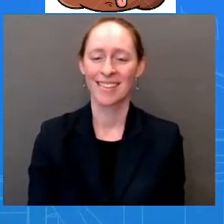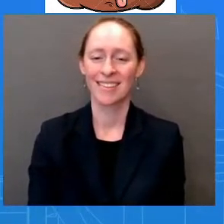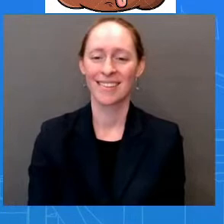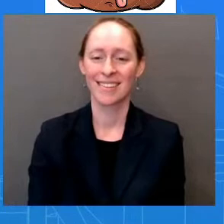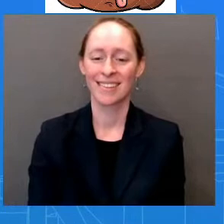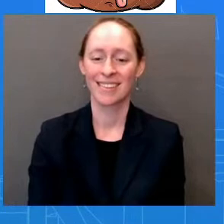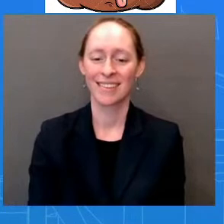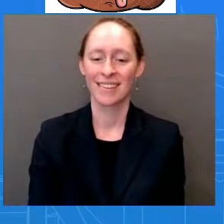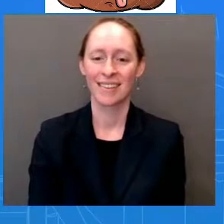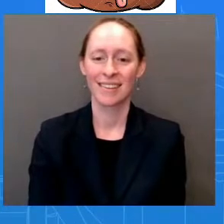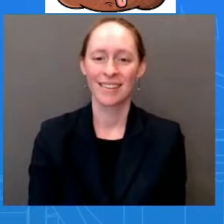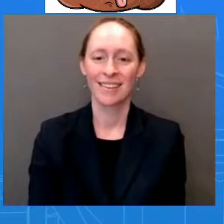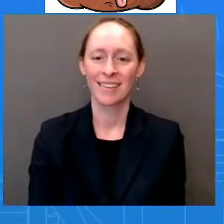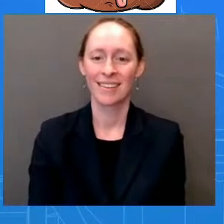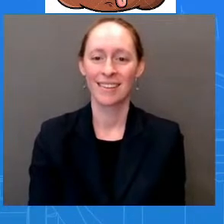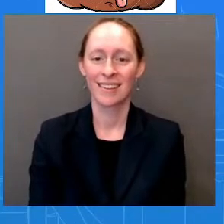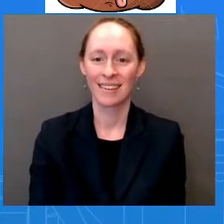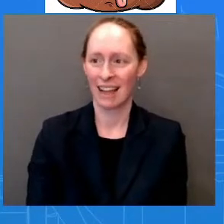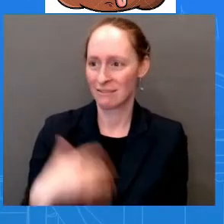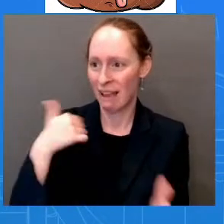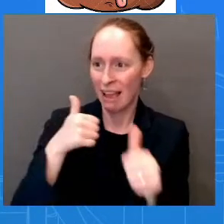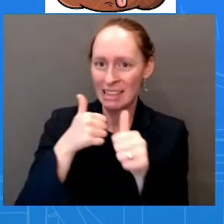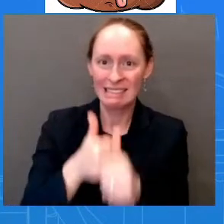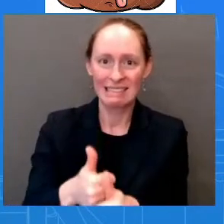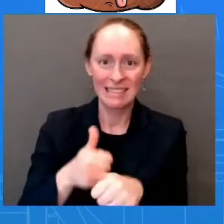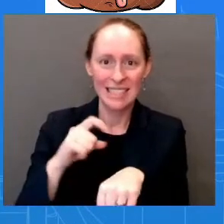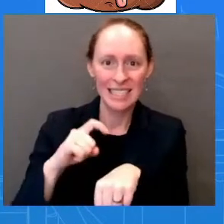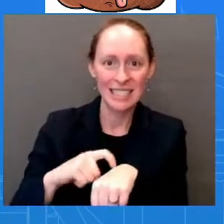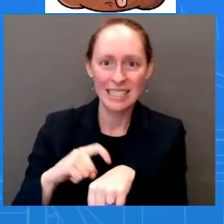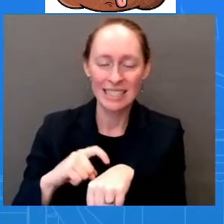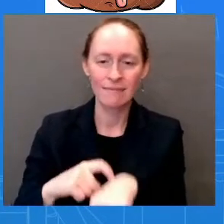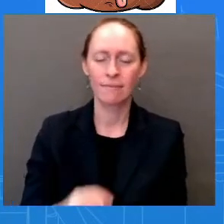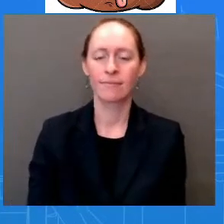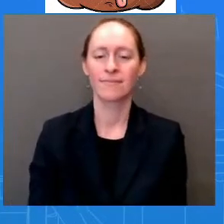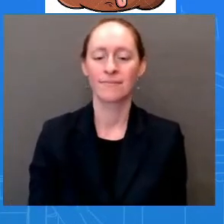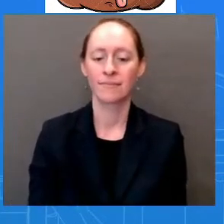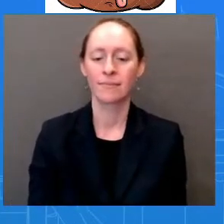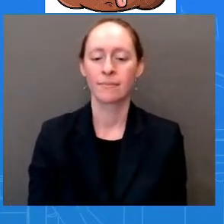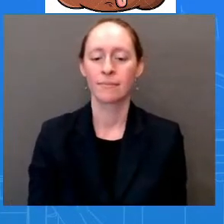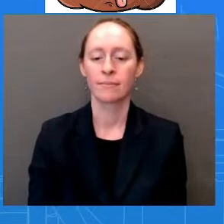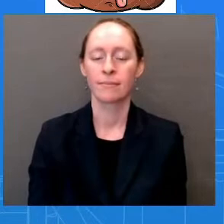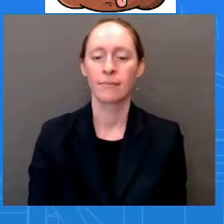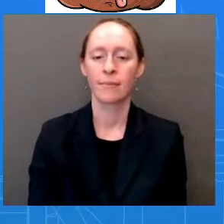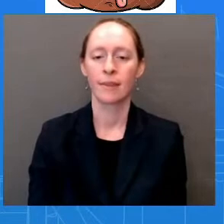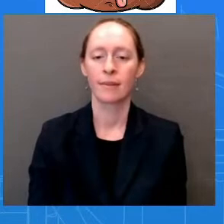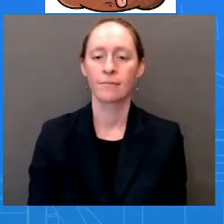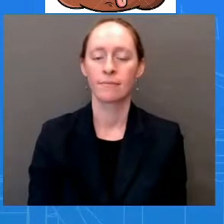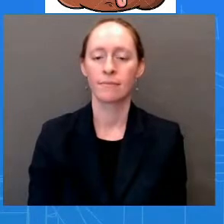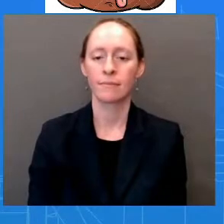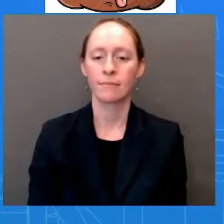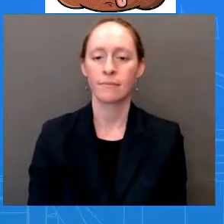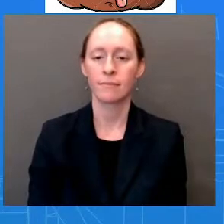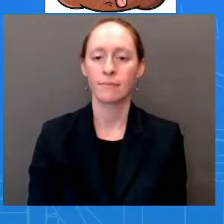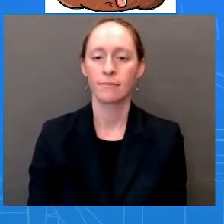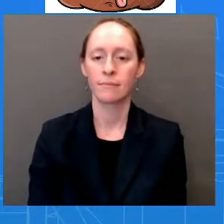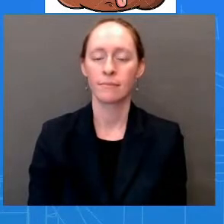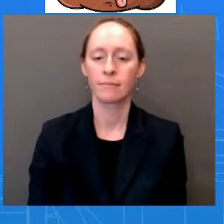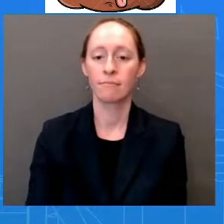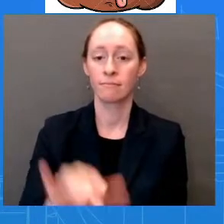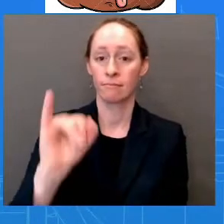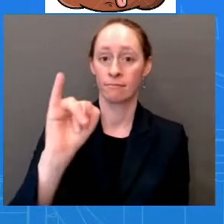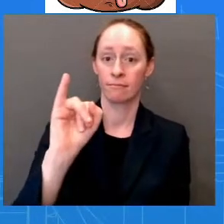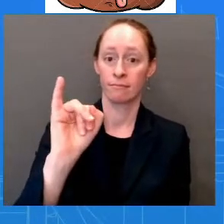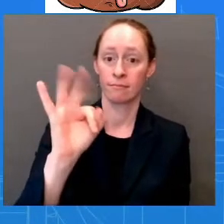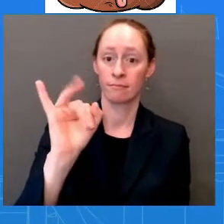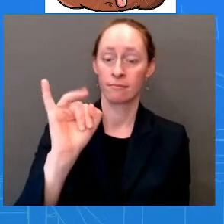him all on right. time. The answer is, if there are oversight hearings, I absolutely will cooperate fully and testify before the Congress